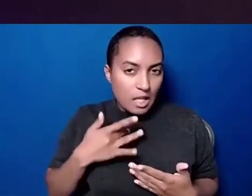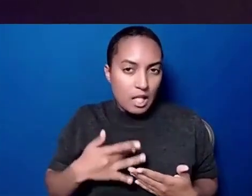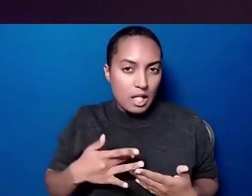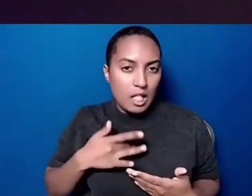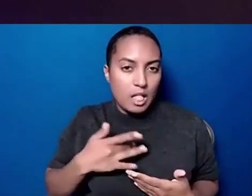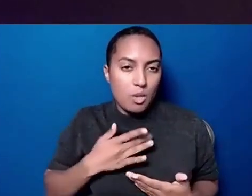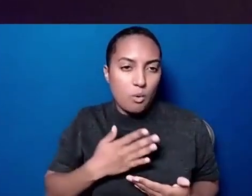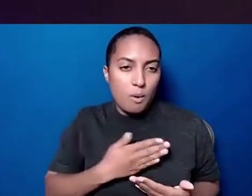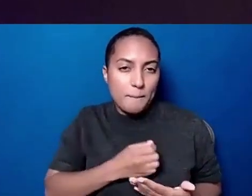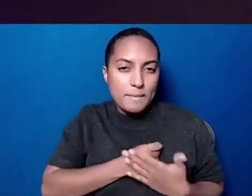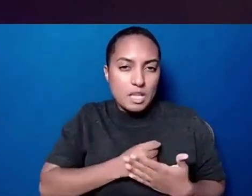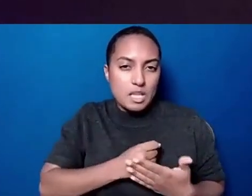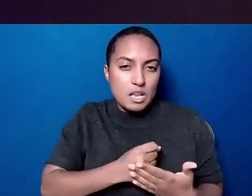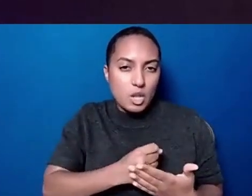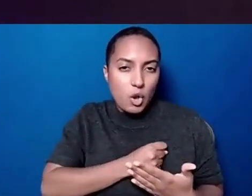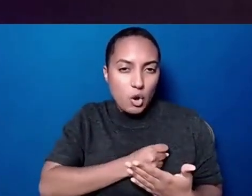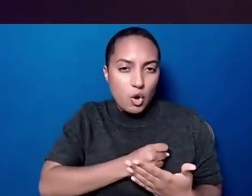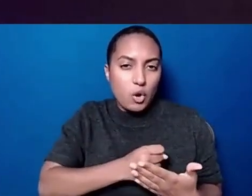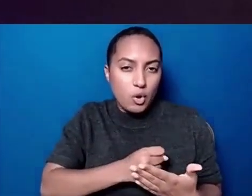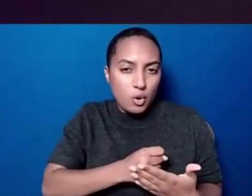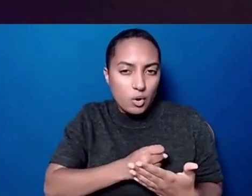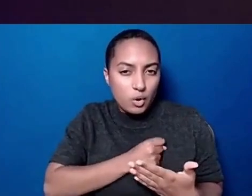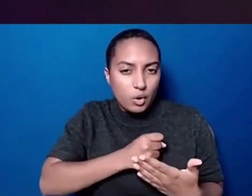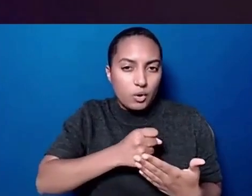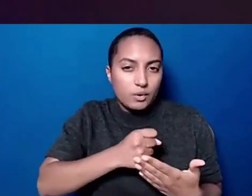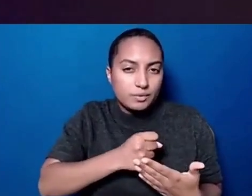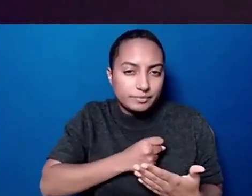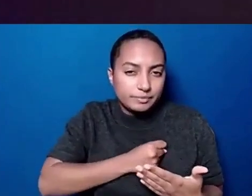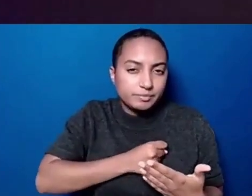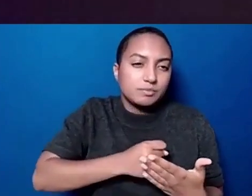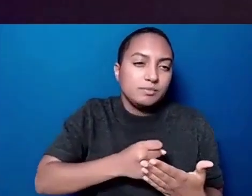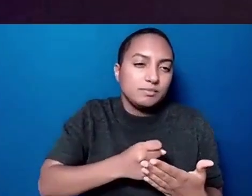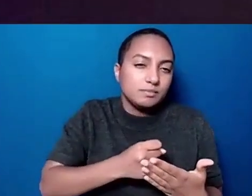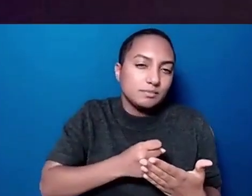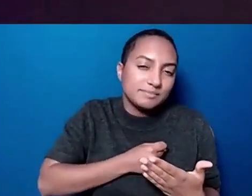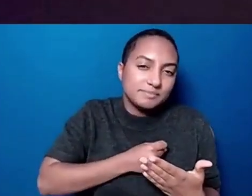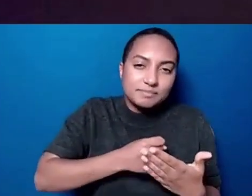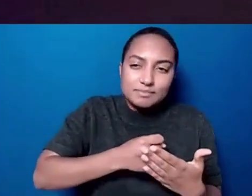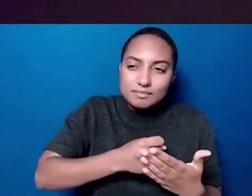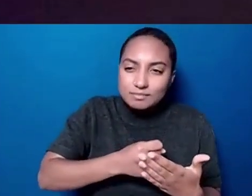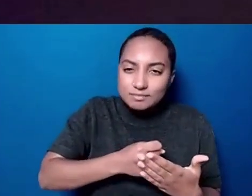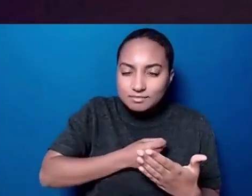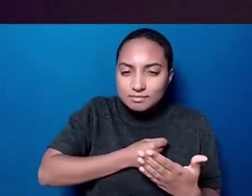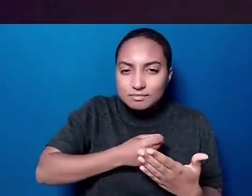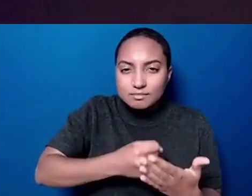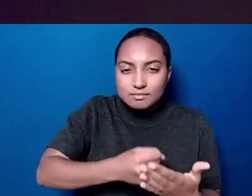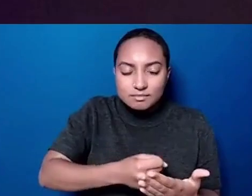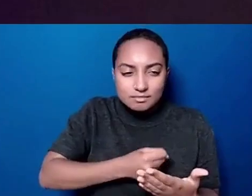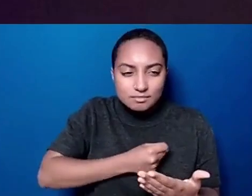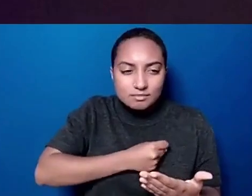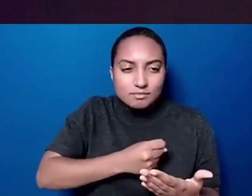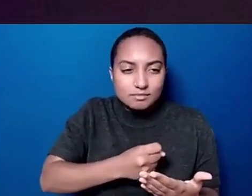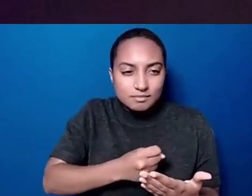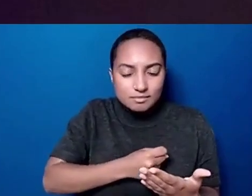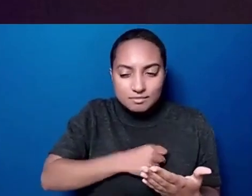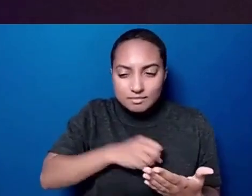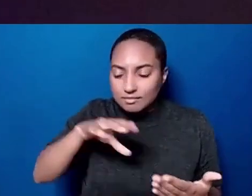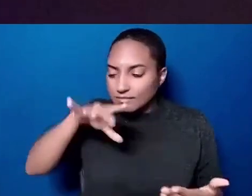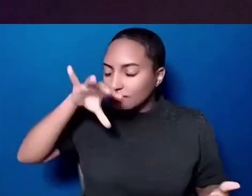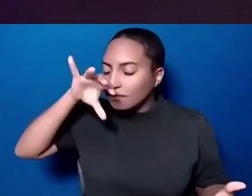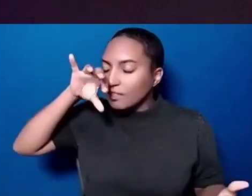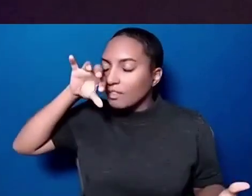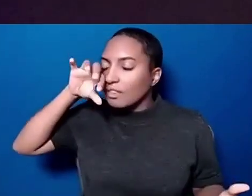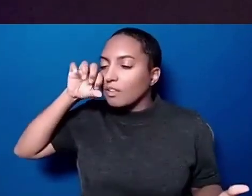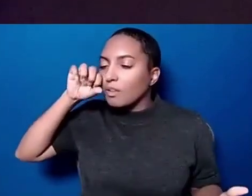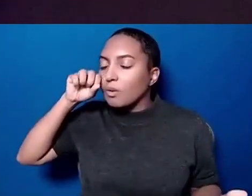Locating your beating heart. Inhaling and exhaling and locating your beating heart